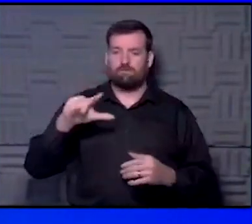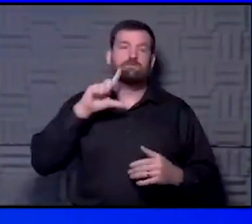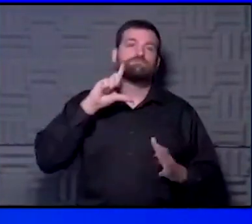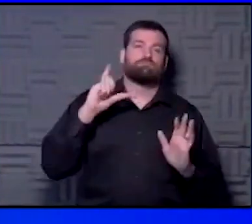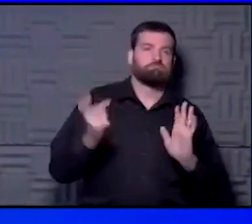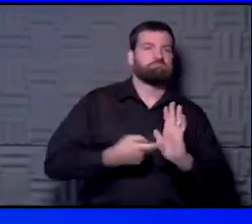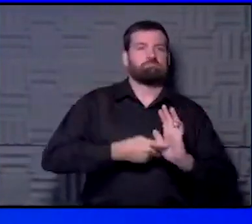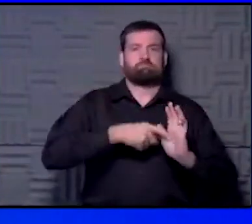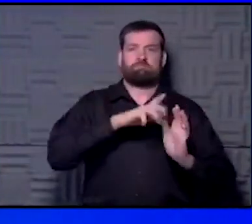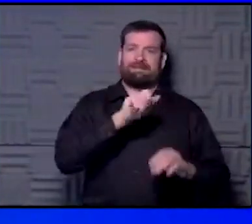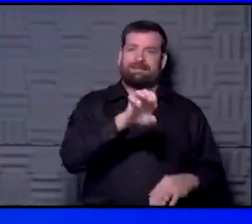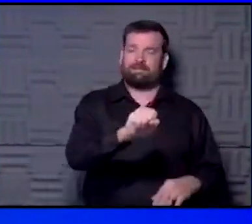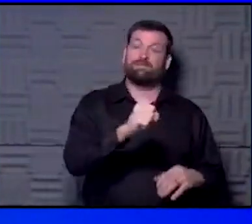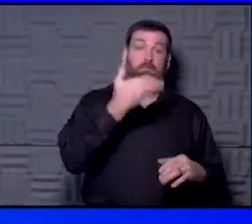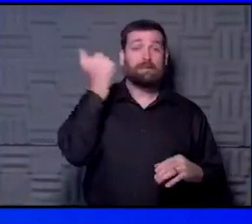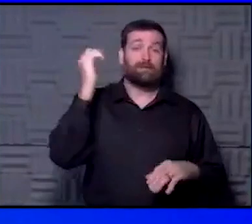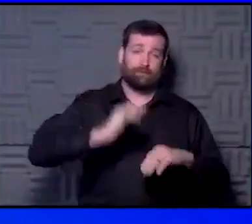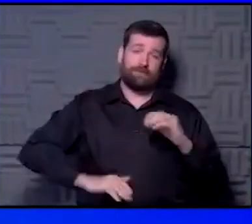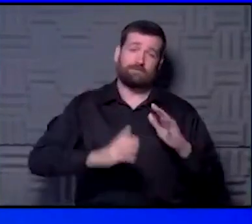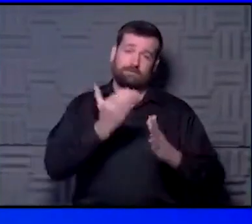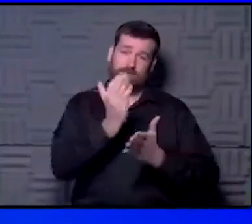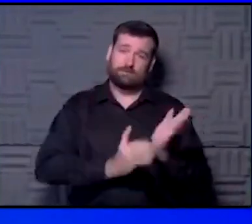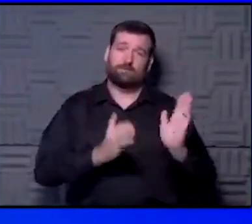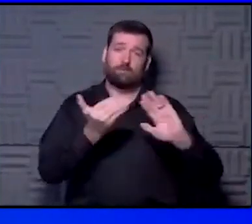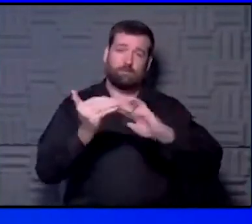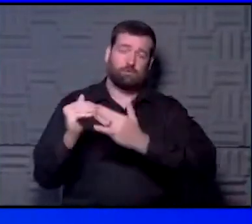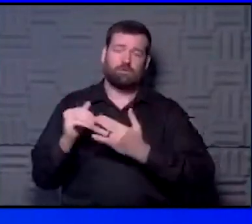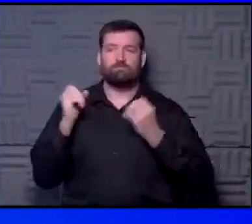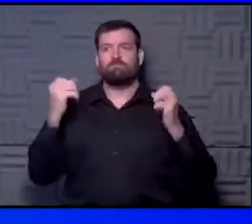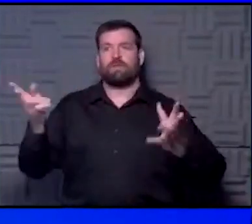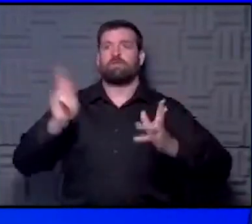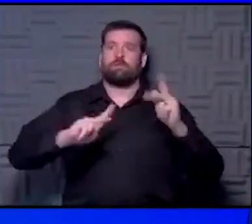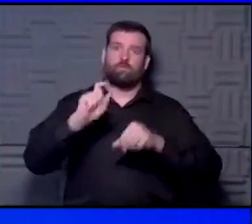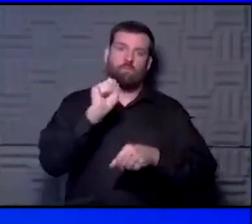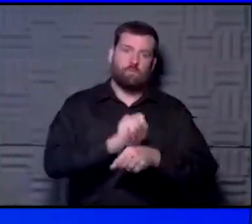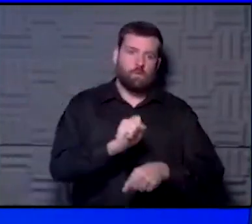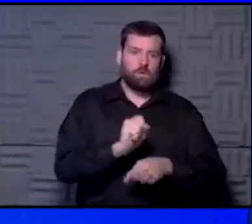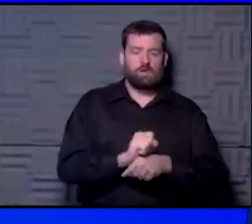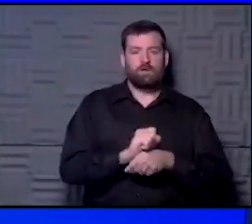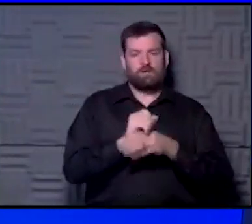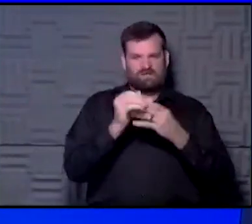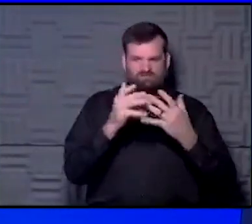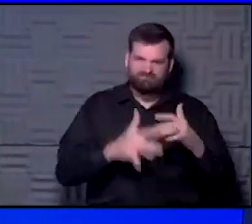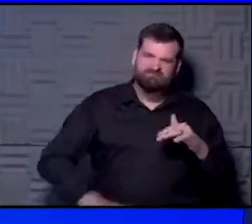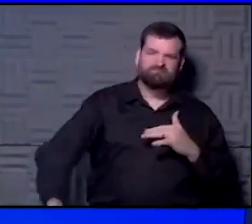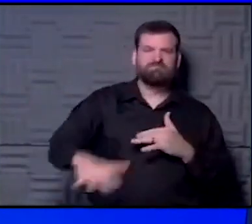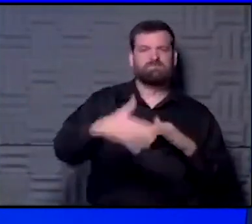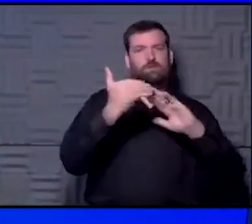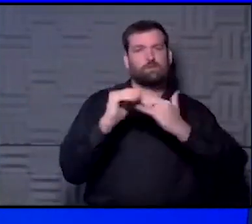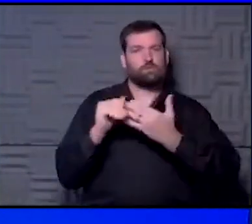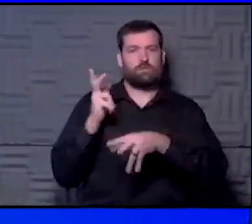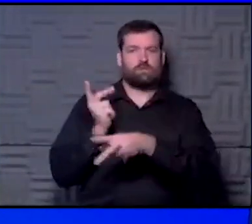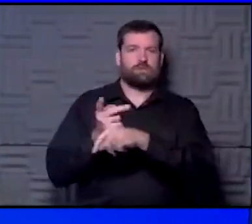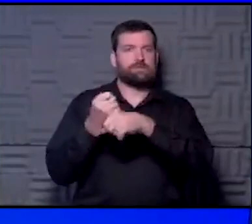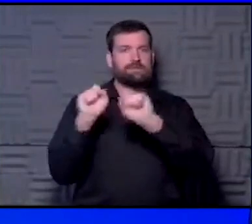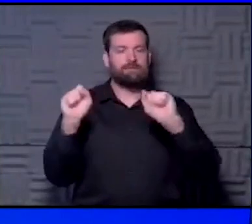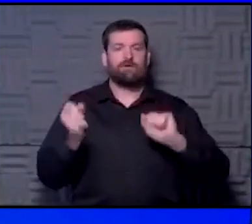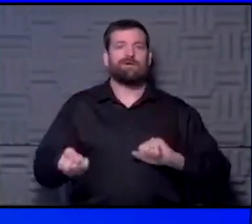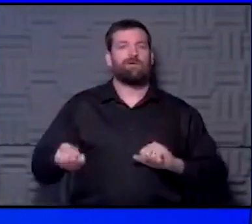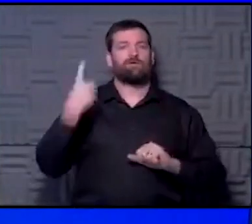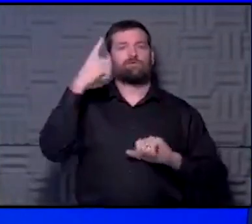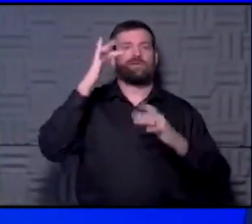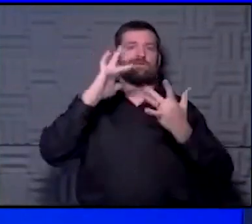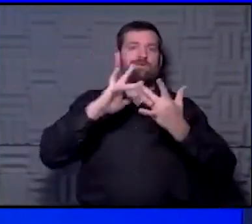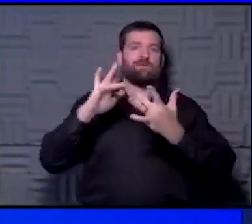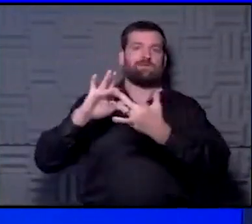lot better than in a lot of communities around. So there are a lot of people working boots on the ground to keep everybody safe, to understand the